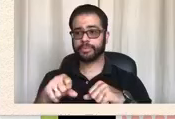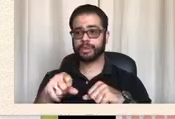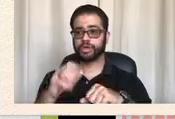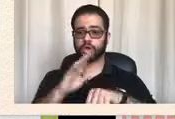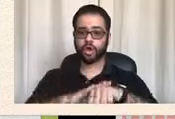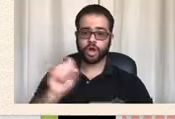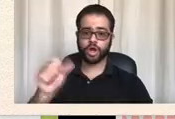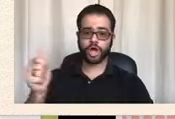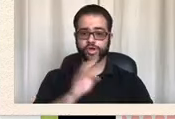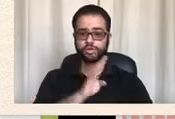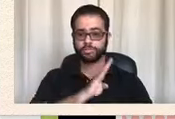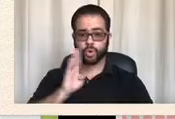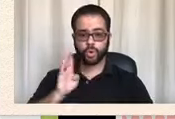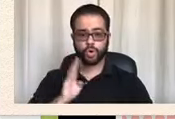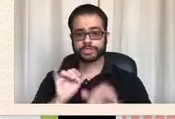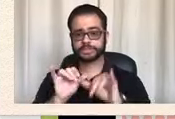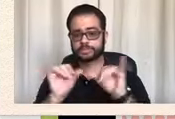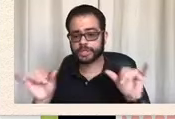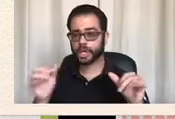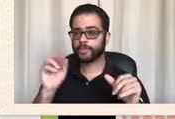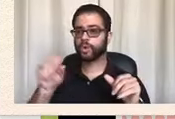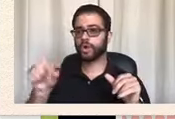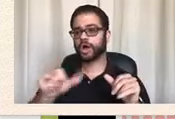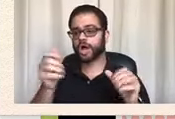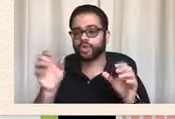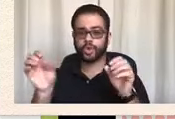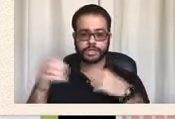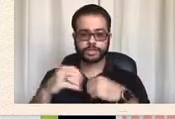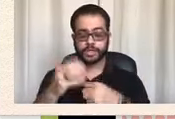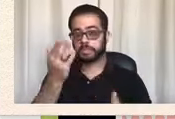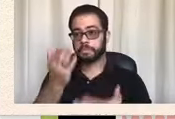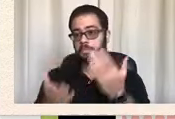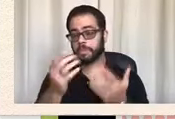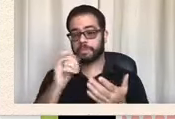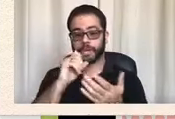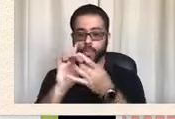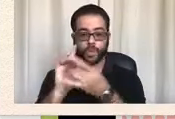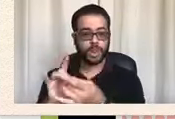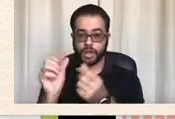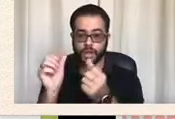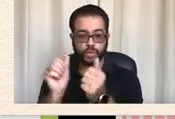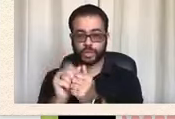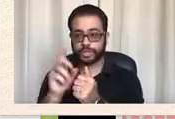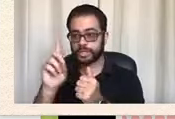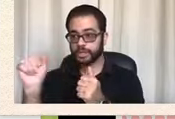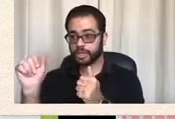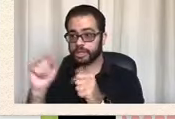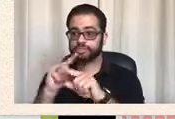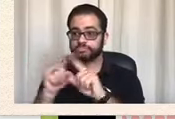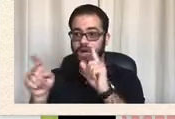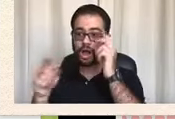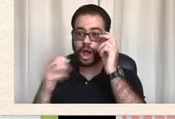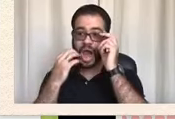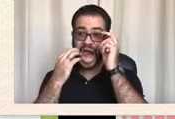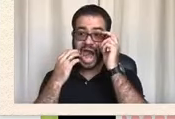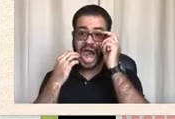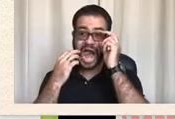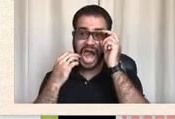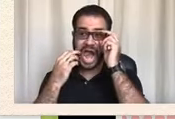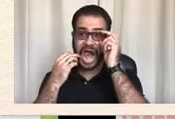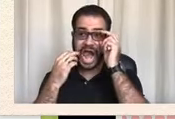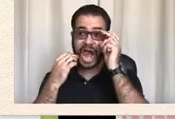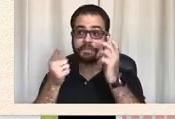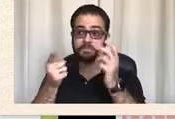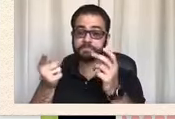or another organization that may not be related to disability, but they may